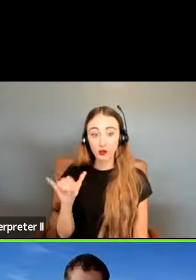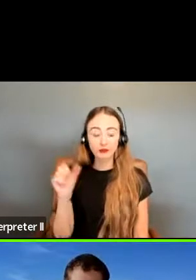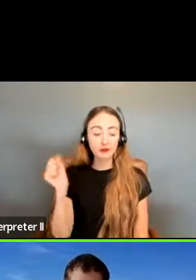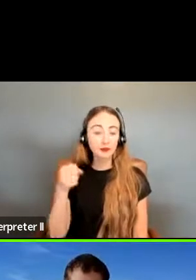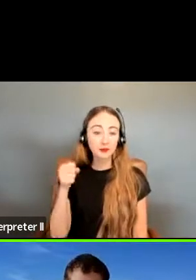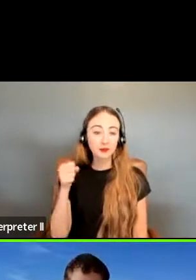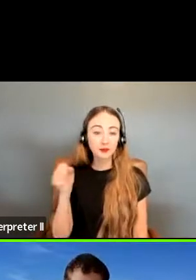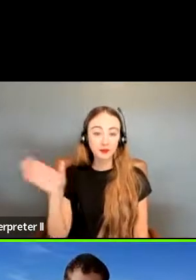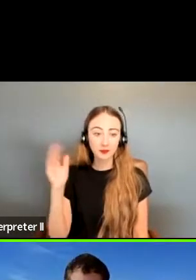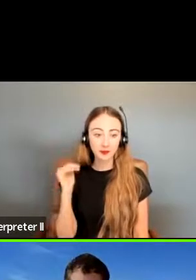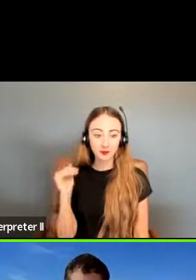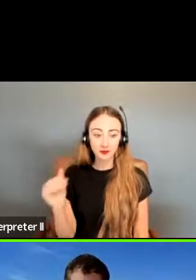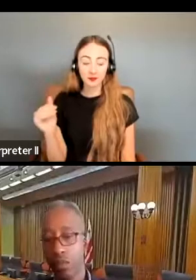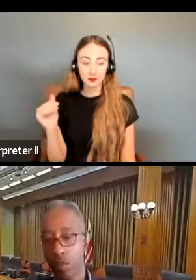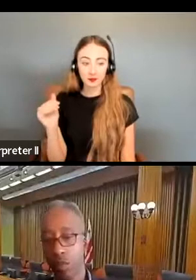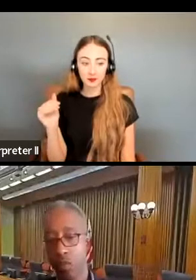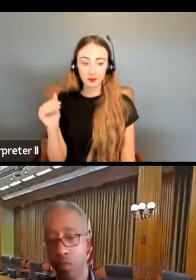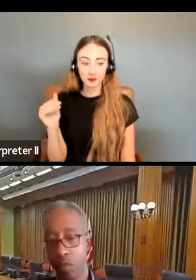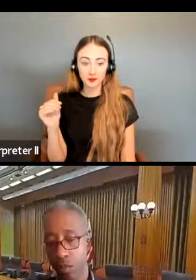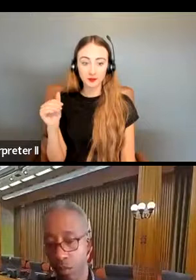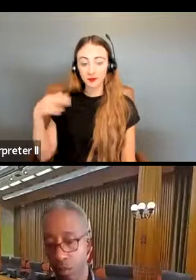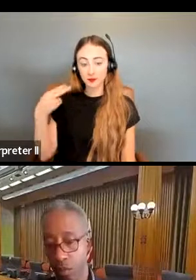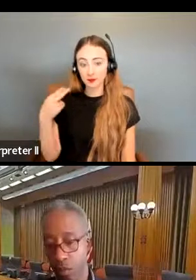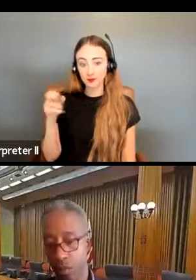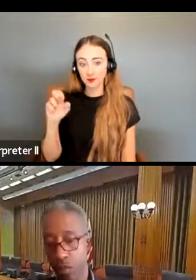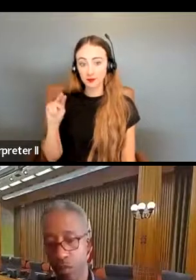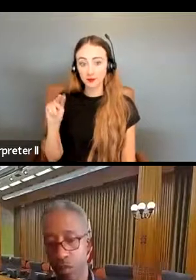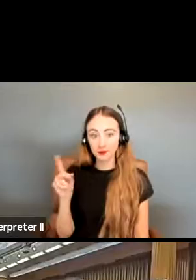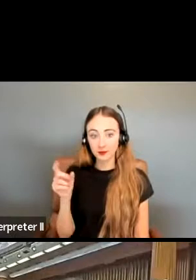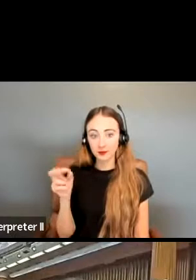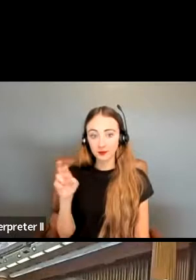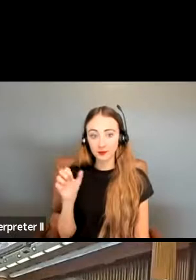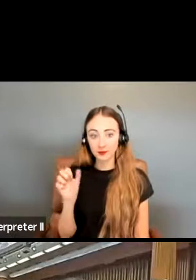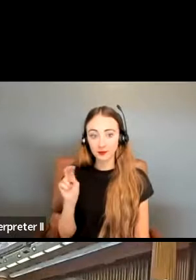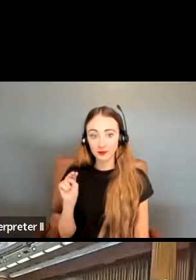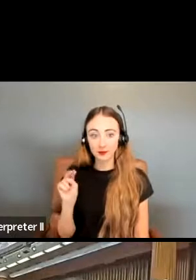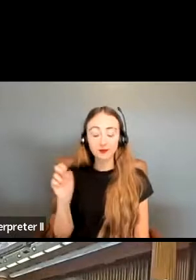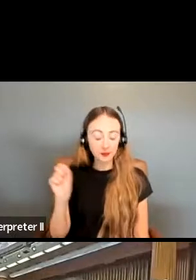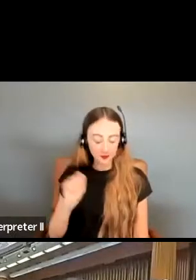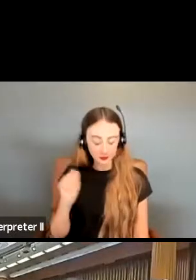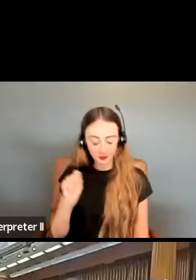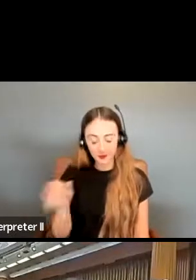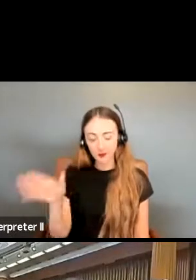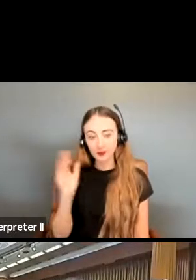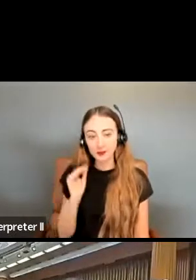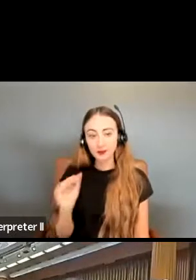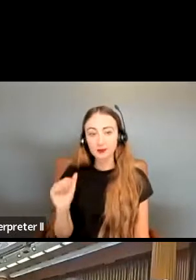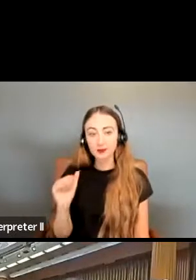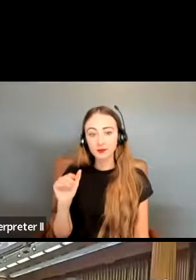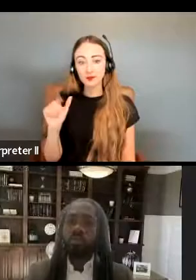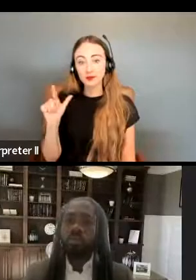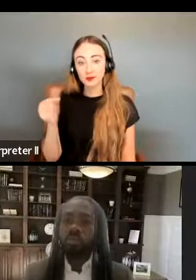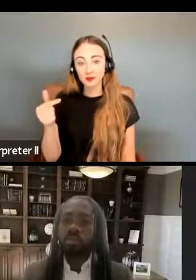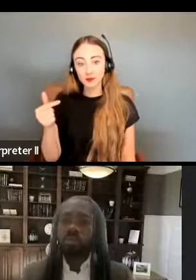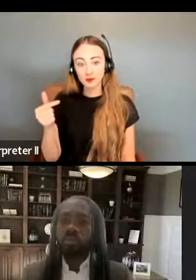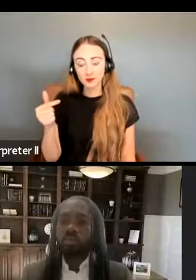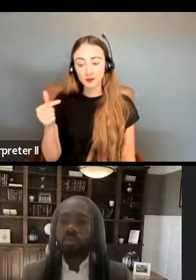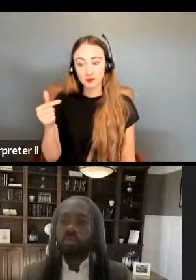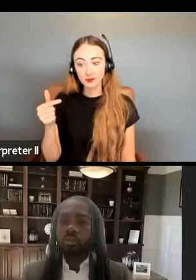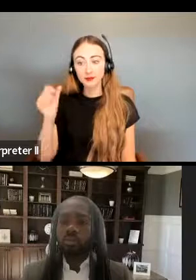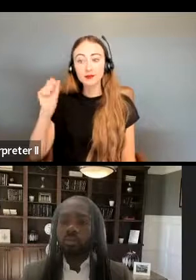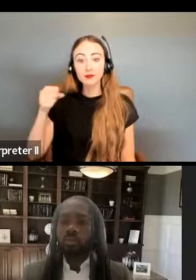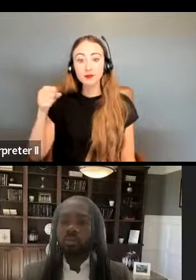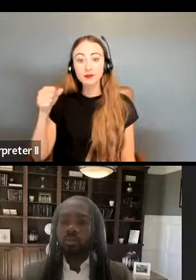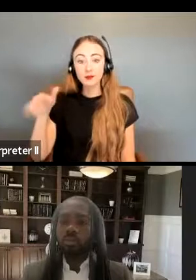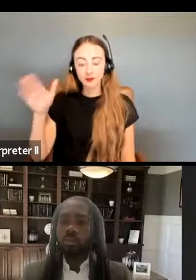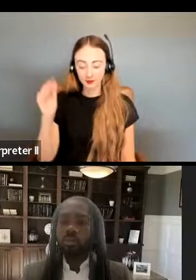Yes. Councilmember Gray votes yes. Councilmember Henderson. Yes. Councilmember Henderson votes yes. Councilmember Louis George.